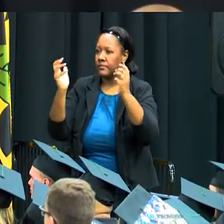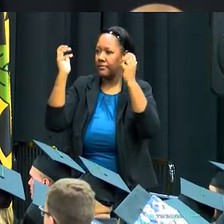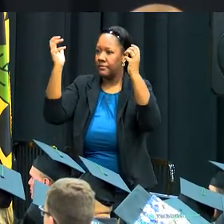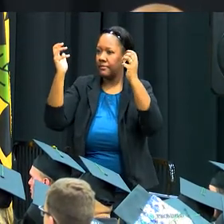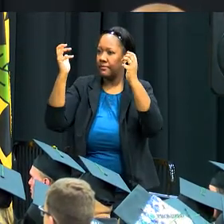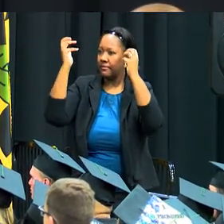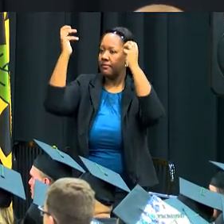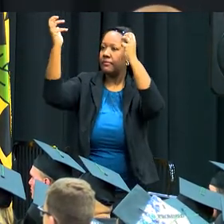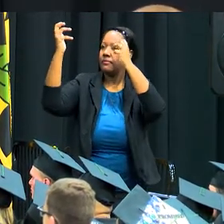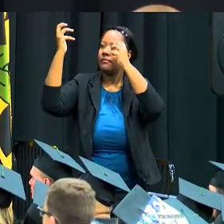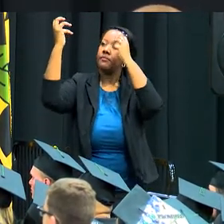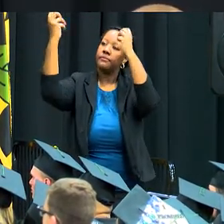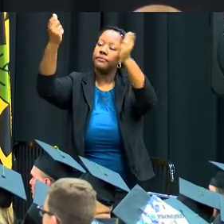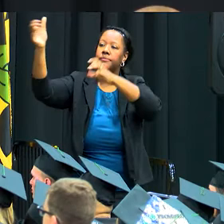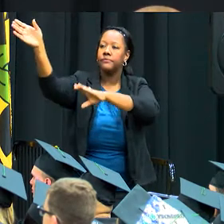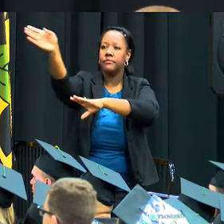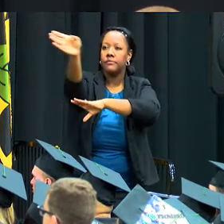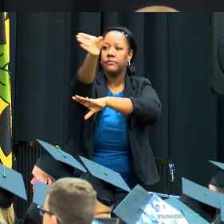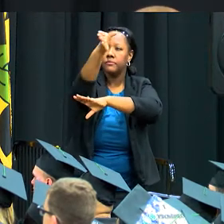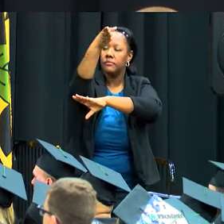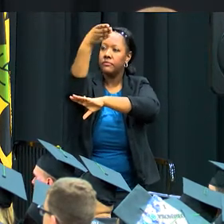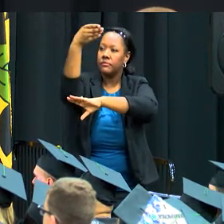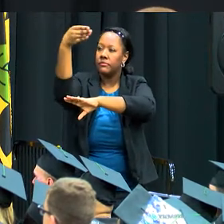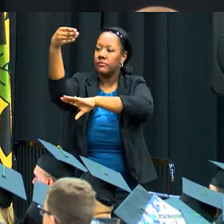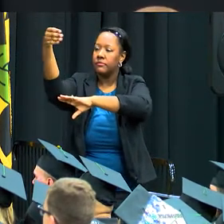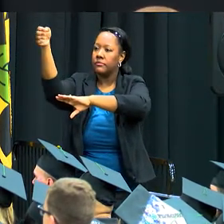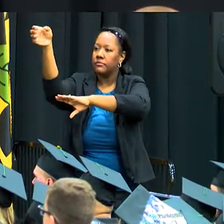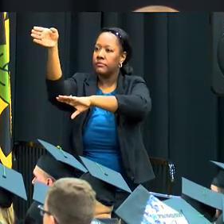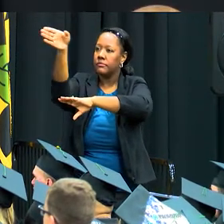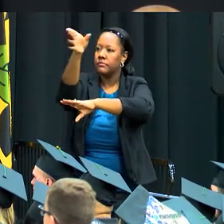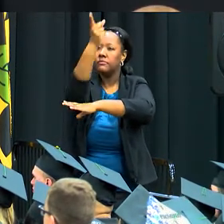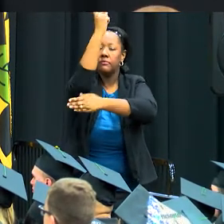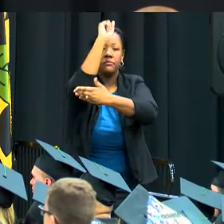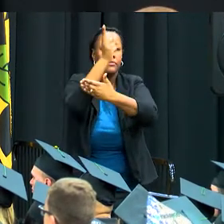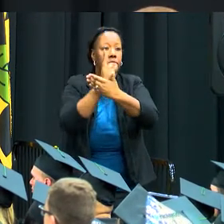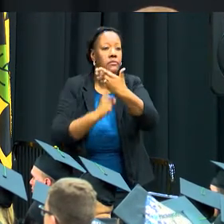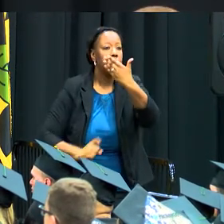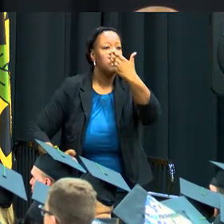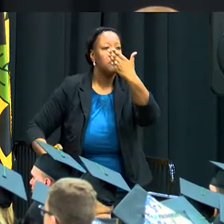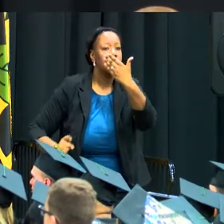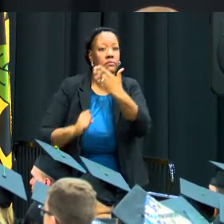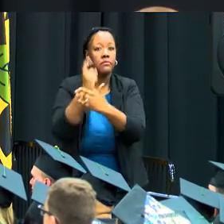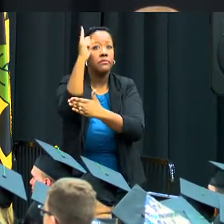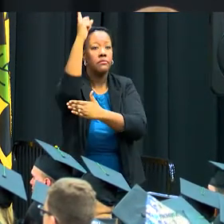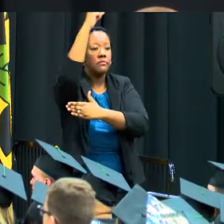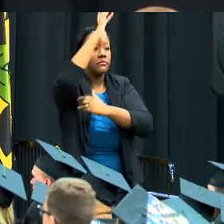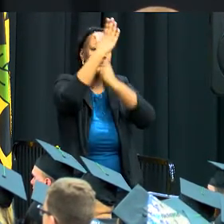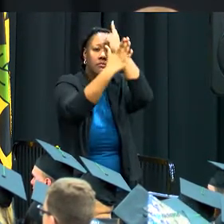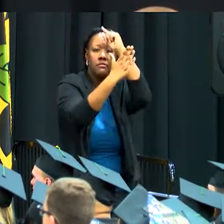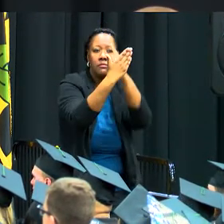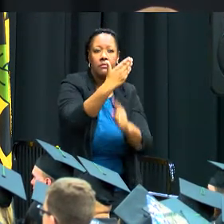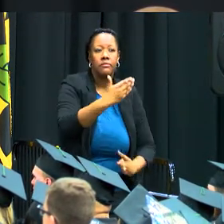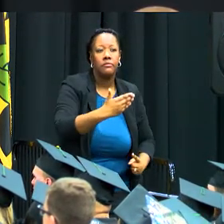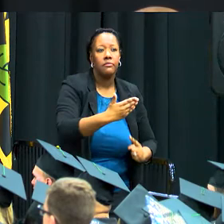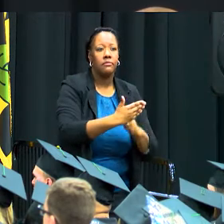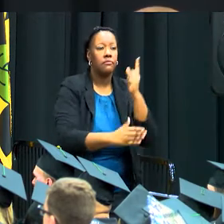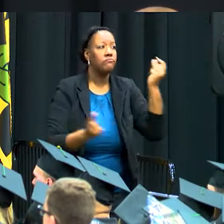so gallantly streaming, and the rockets